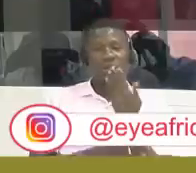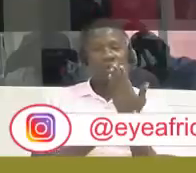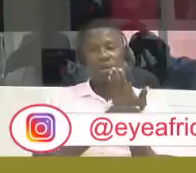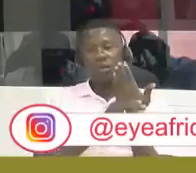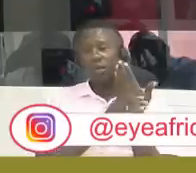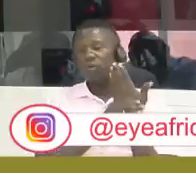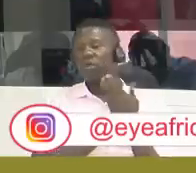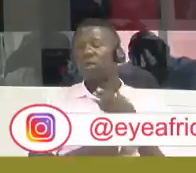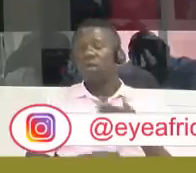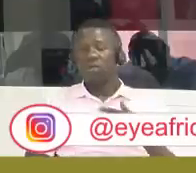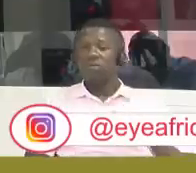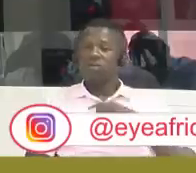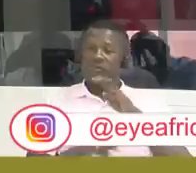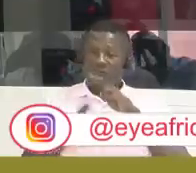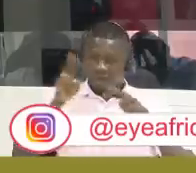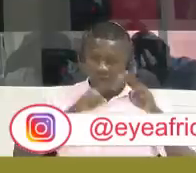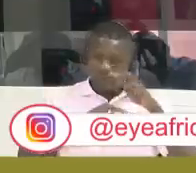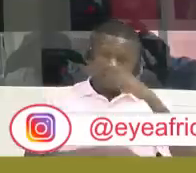find a job